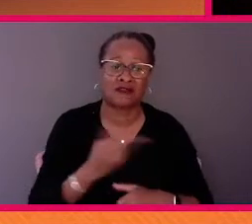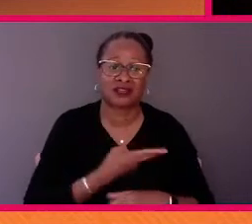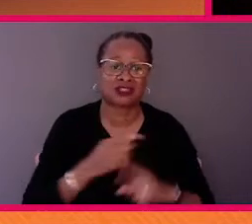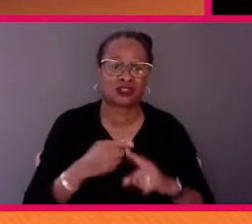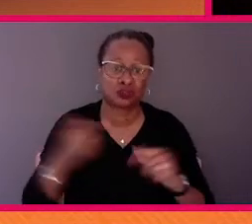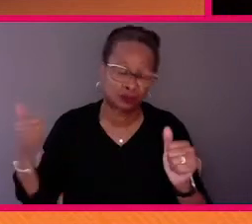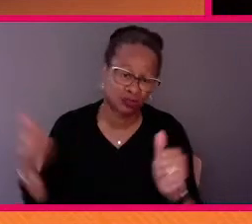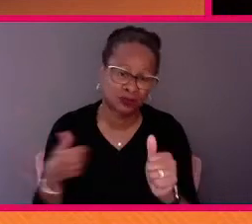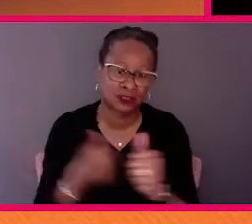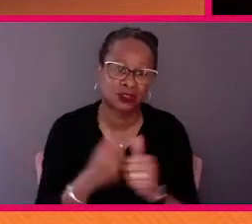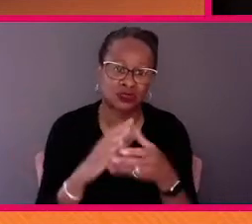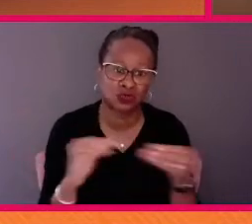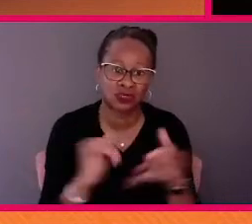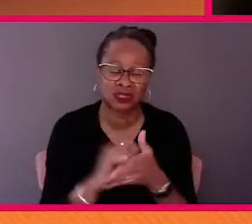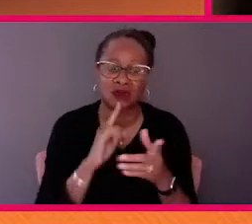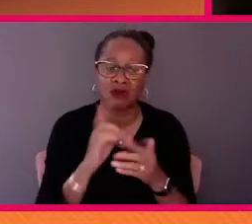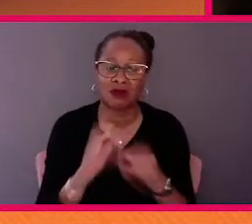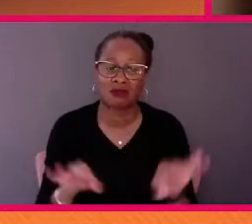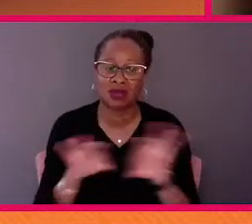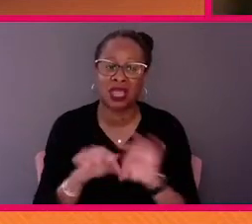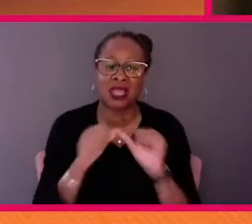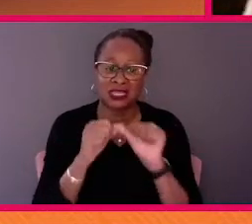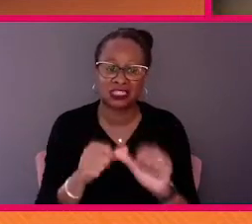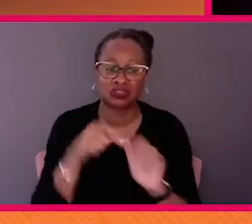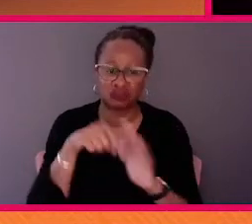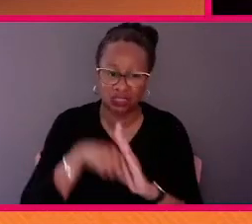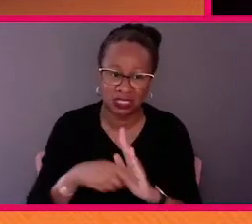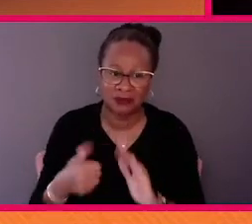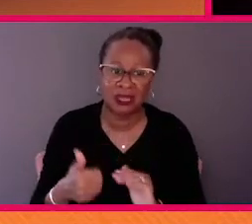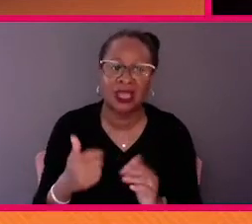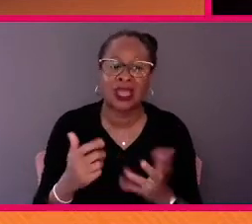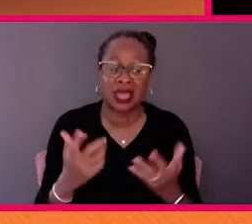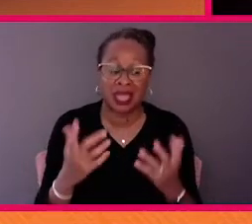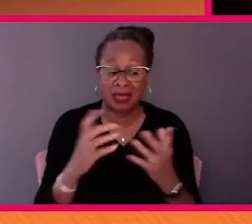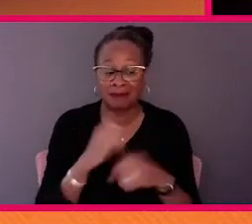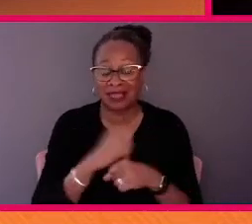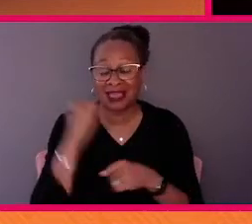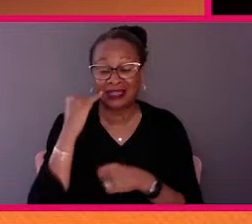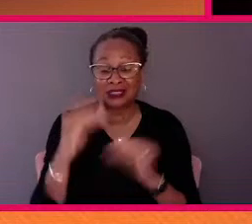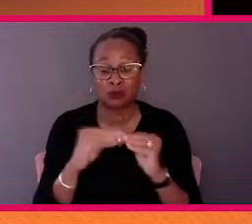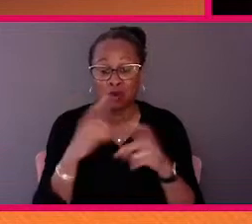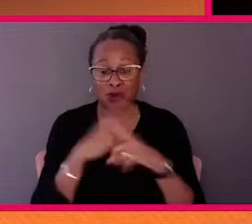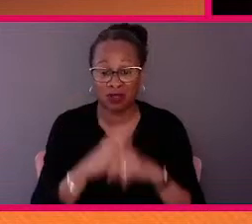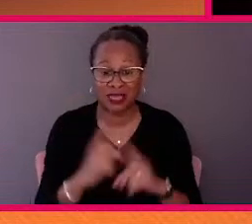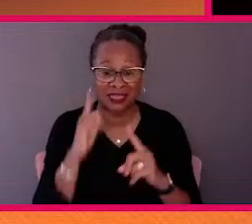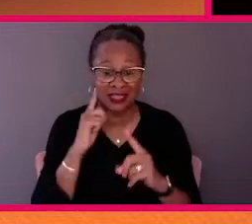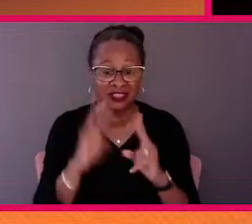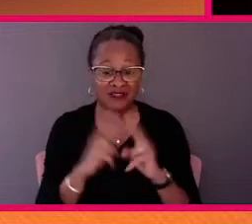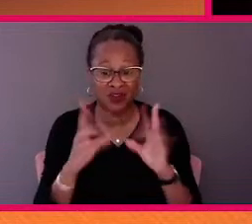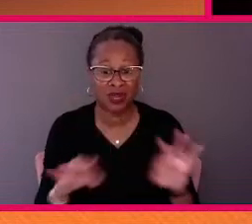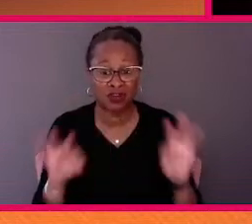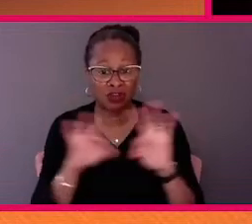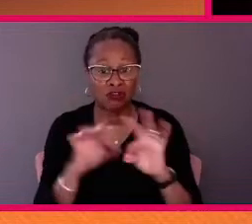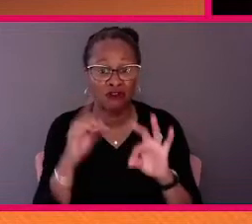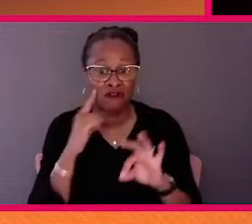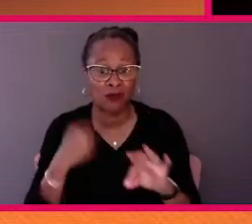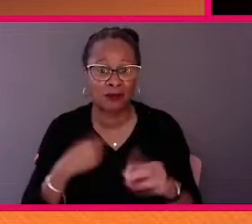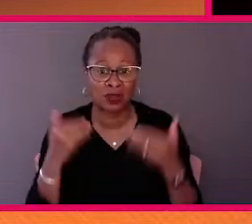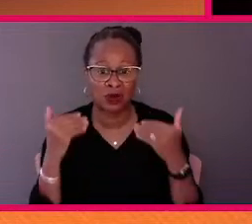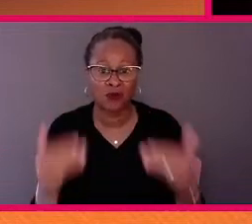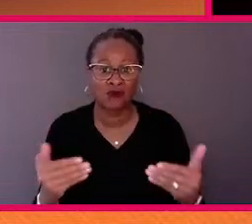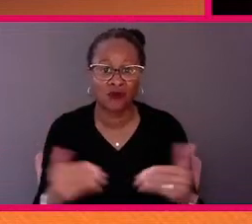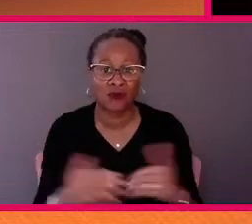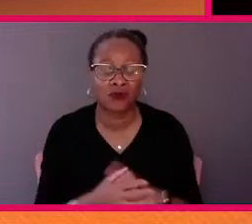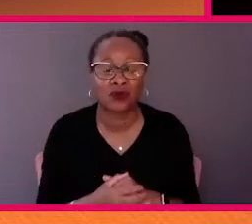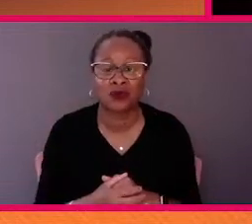matter and continue to deepen and complicate those ideas, I think is super critical for me going forward, and knowing